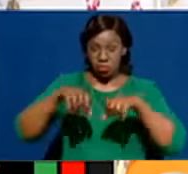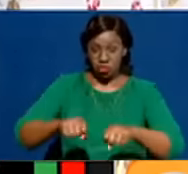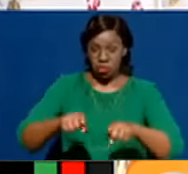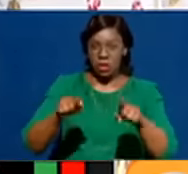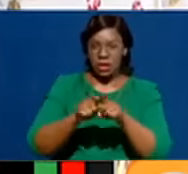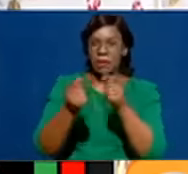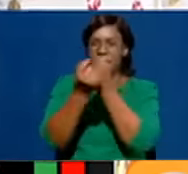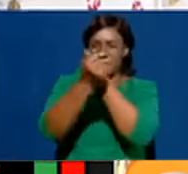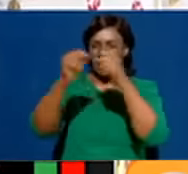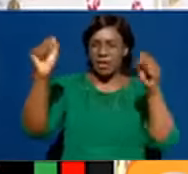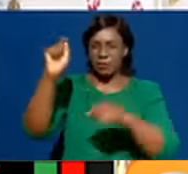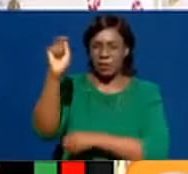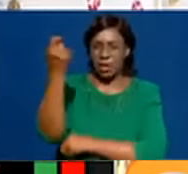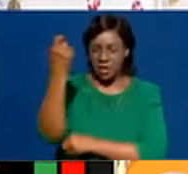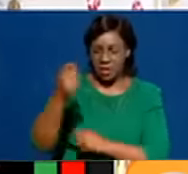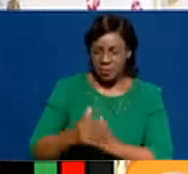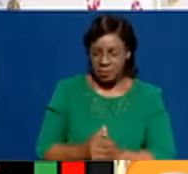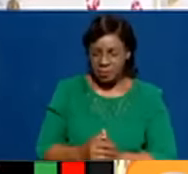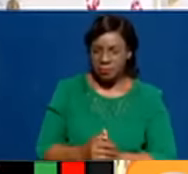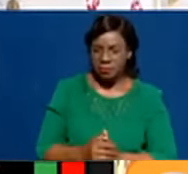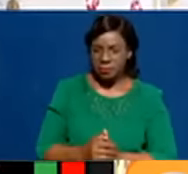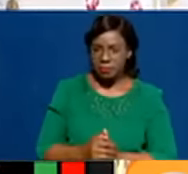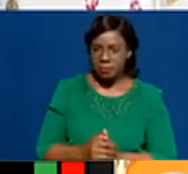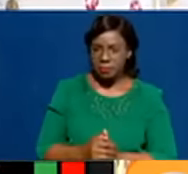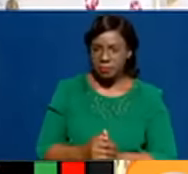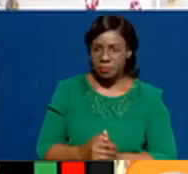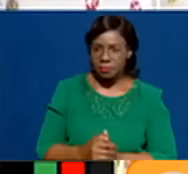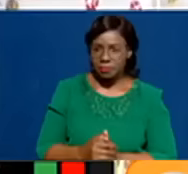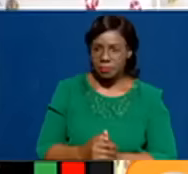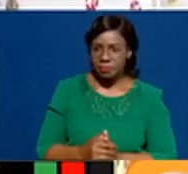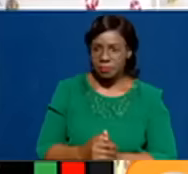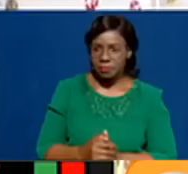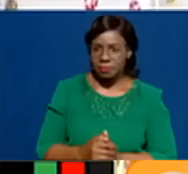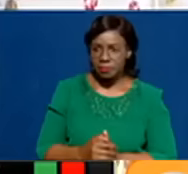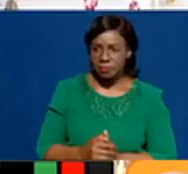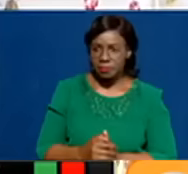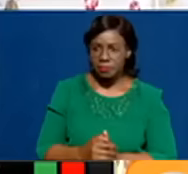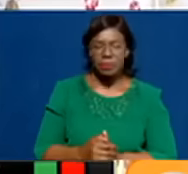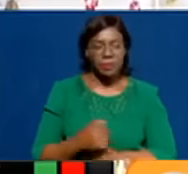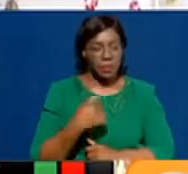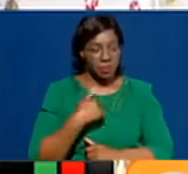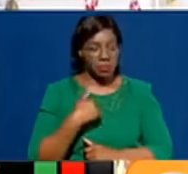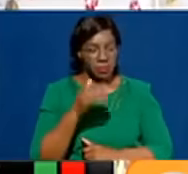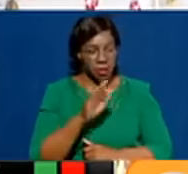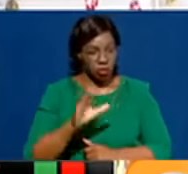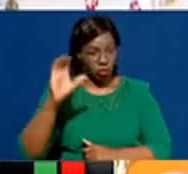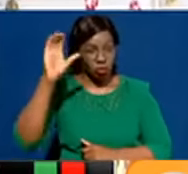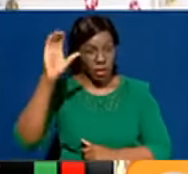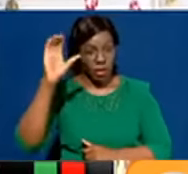I assume as president of Kenya, of the Republic of Kenya, do swear